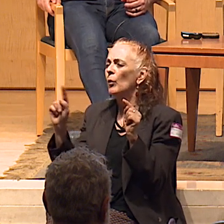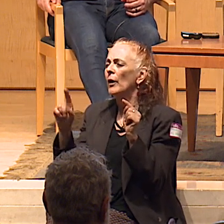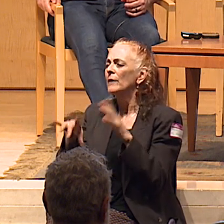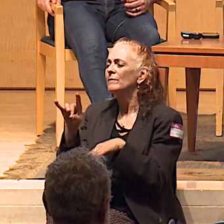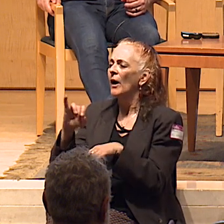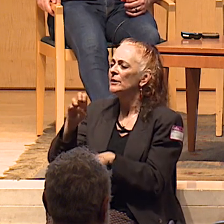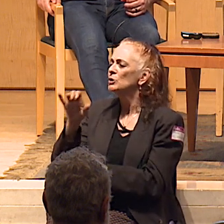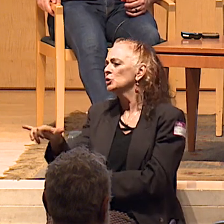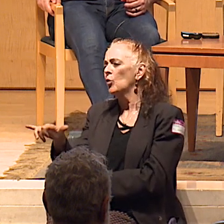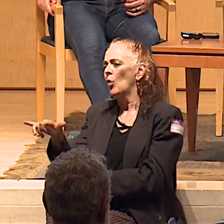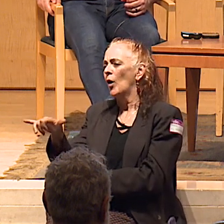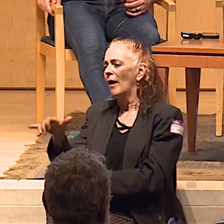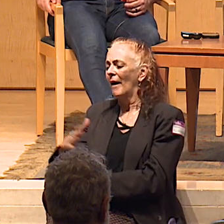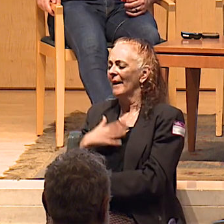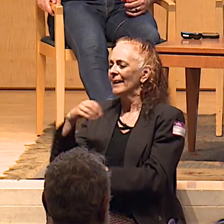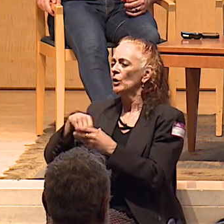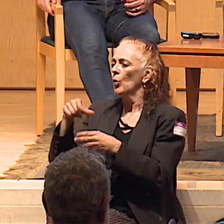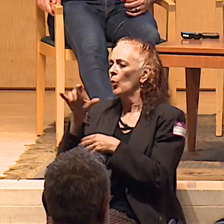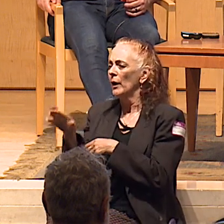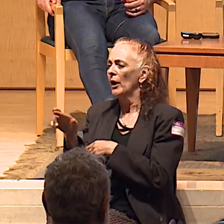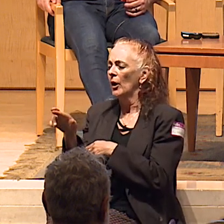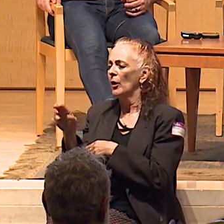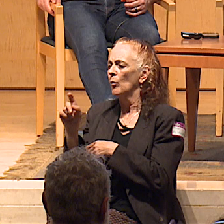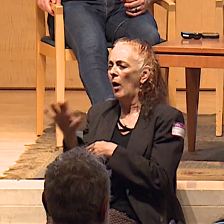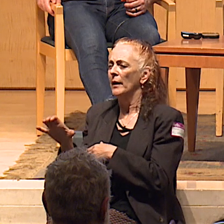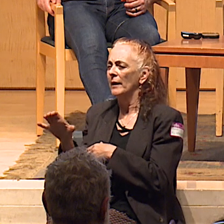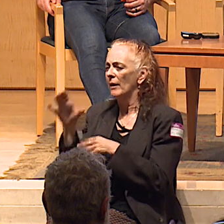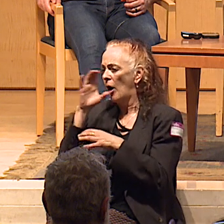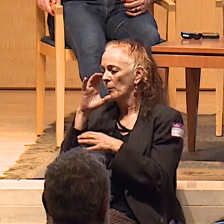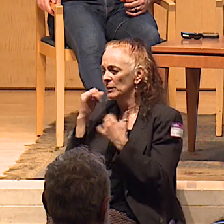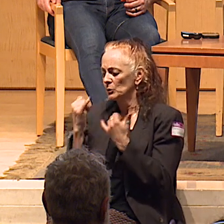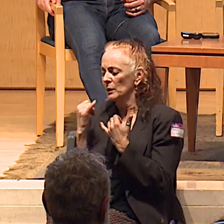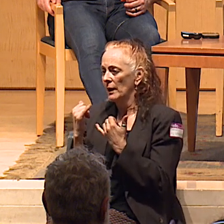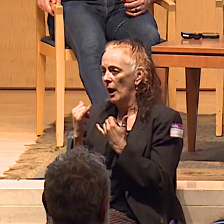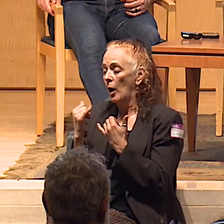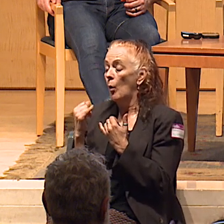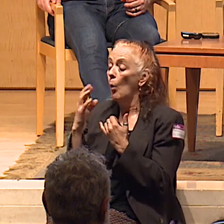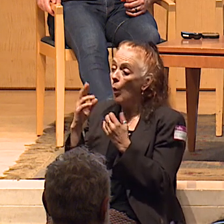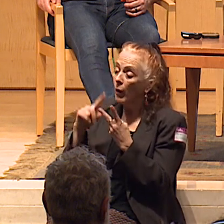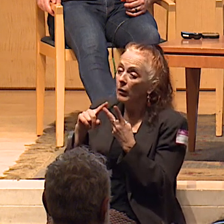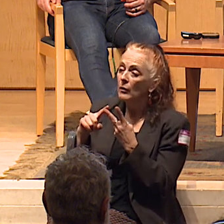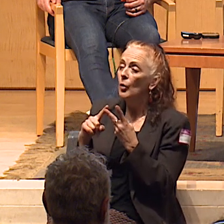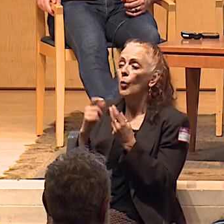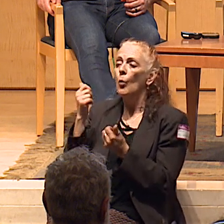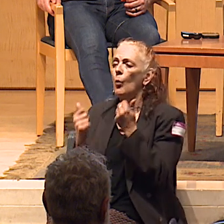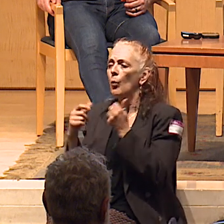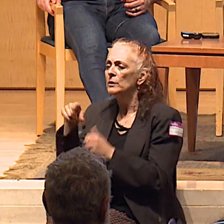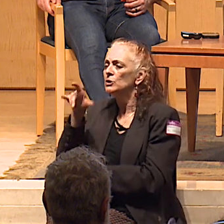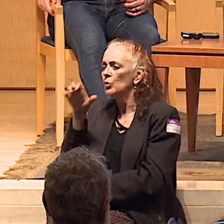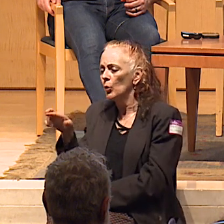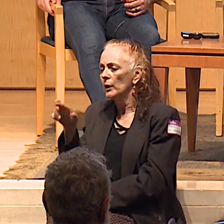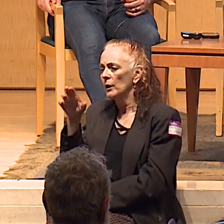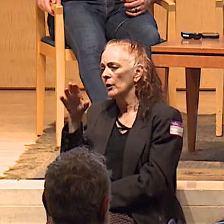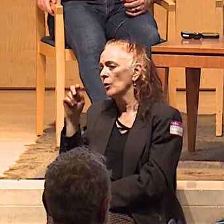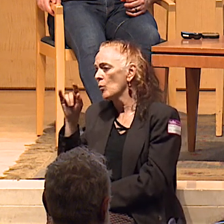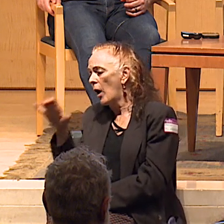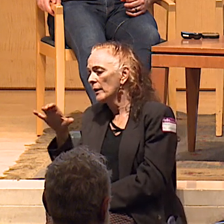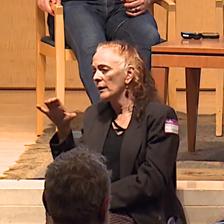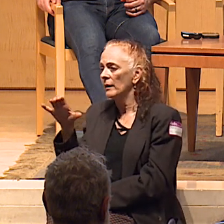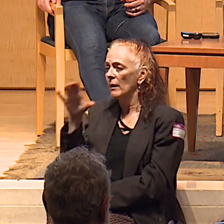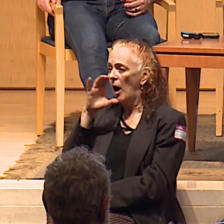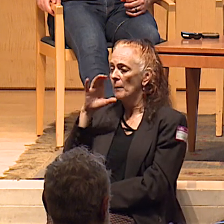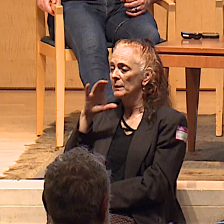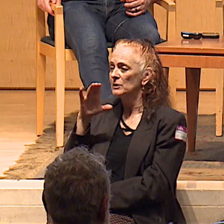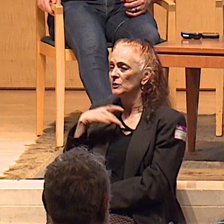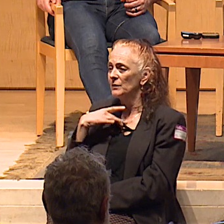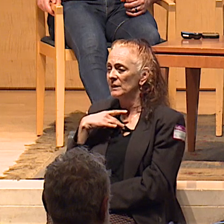queer erotic comics these days? Or what are the queer erotic comics that, like, when you're like, I can't draw for